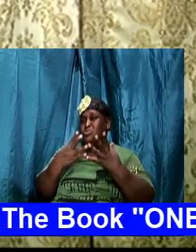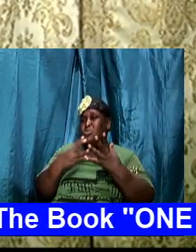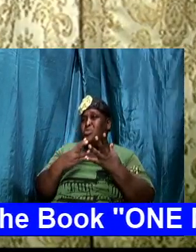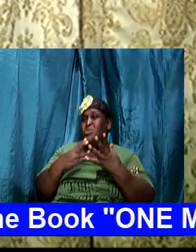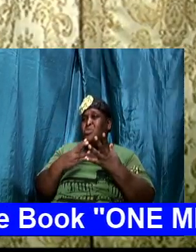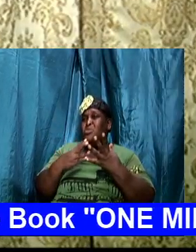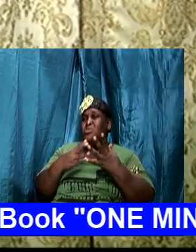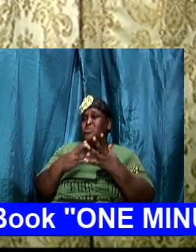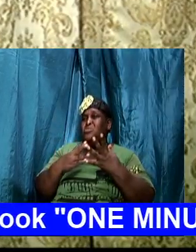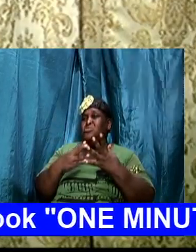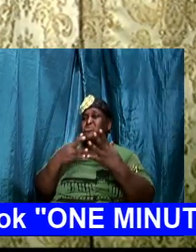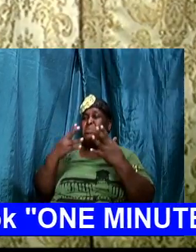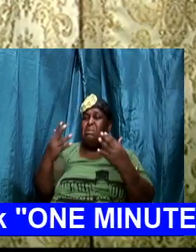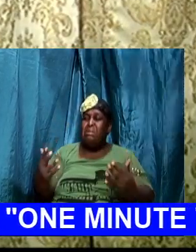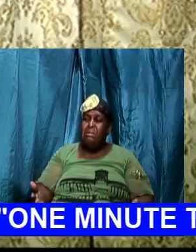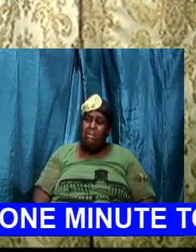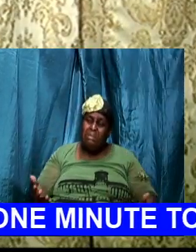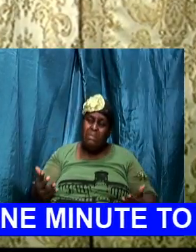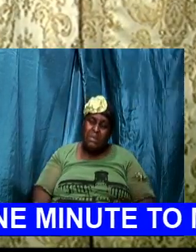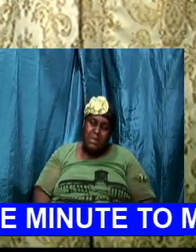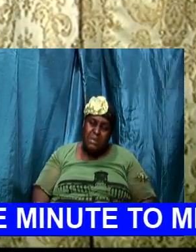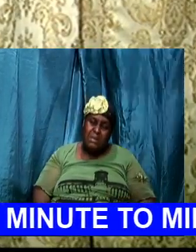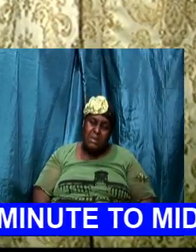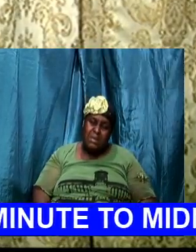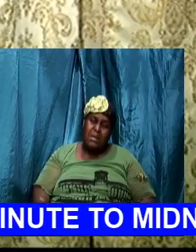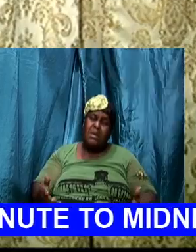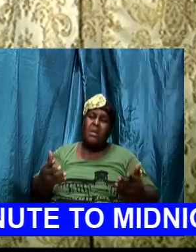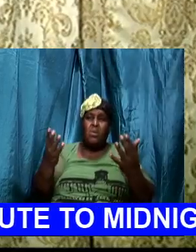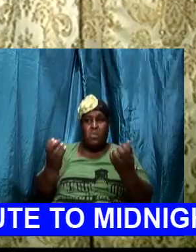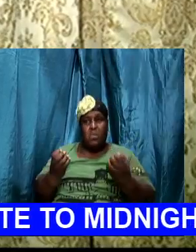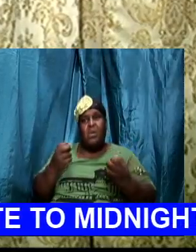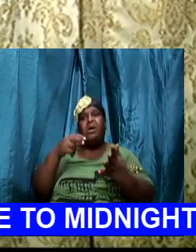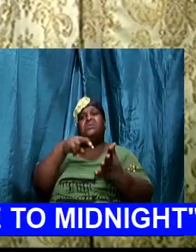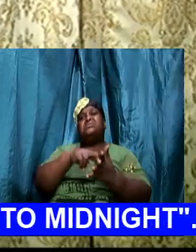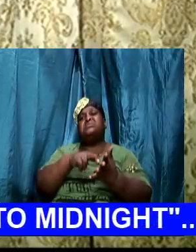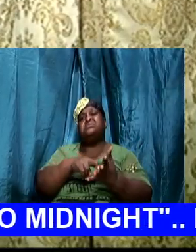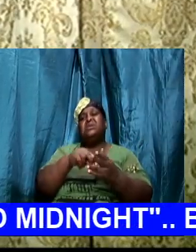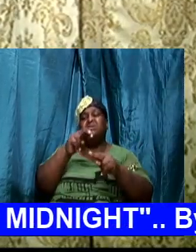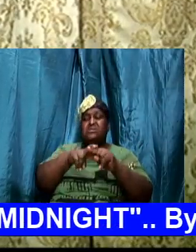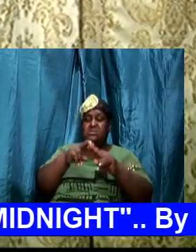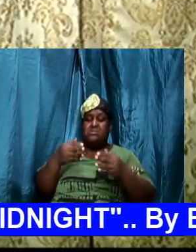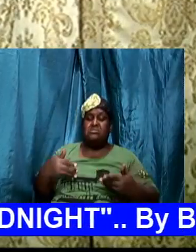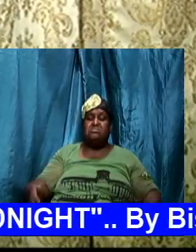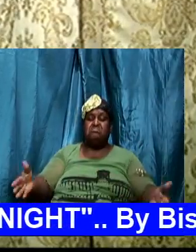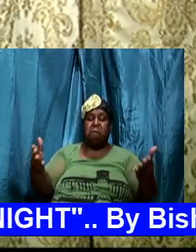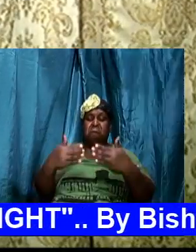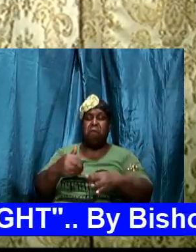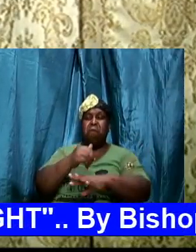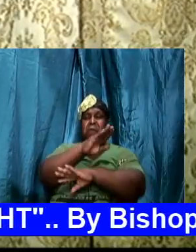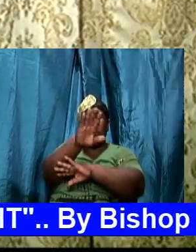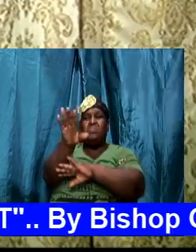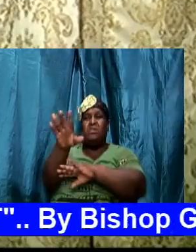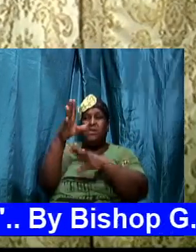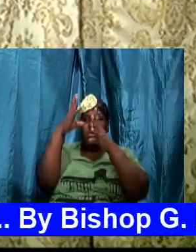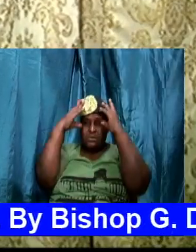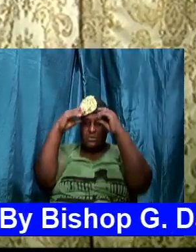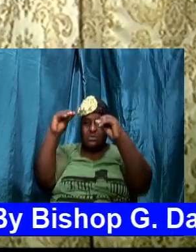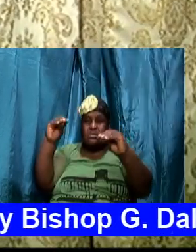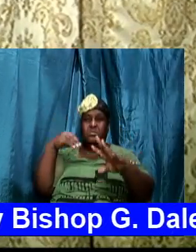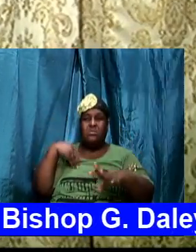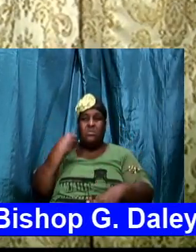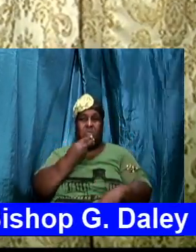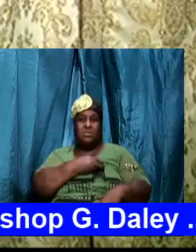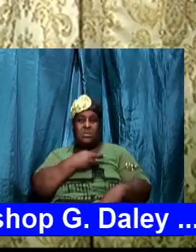weighing them down. But I want to stand here, to sit here this evening to teach us,